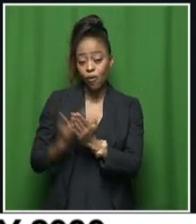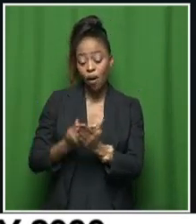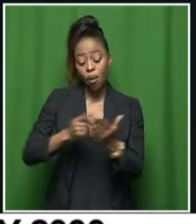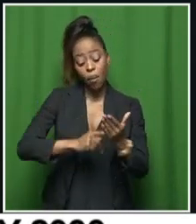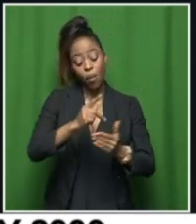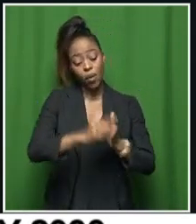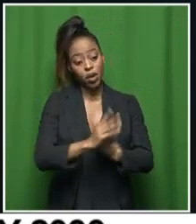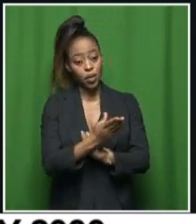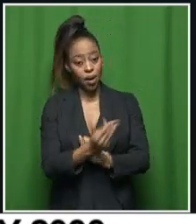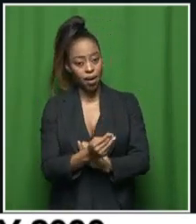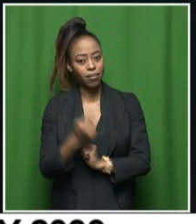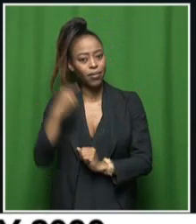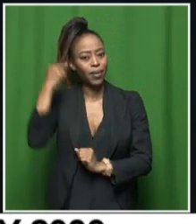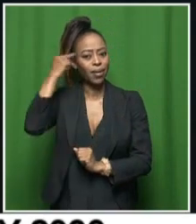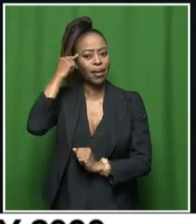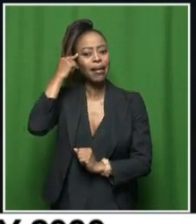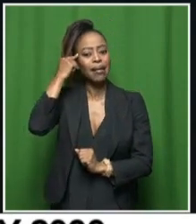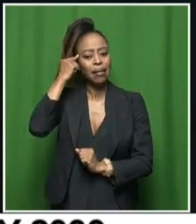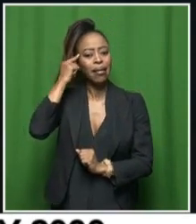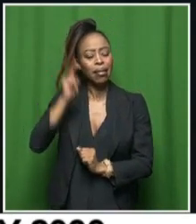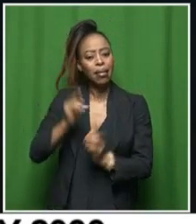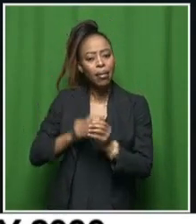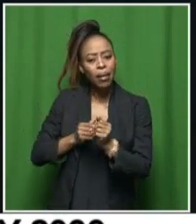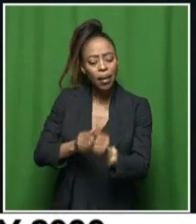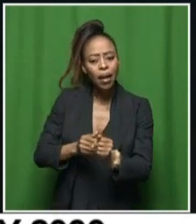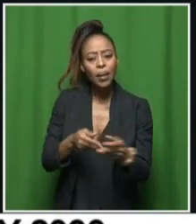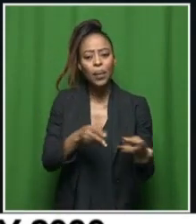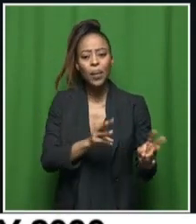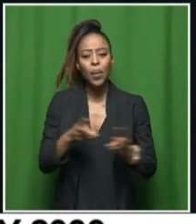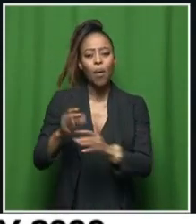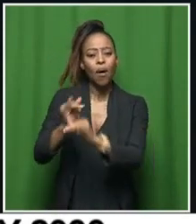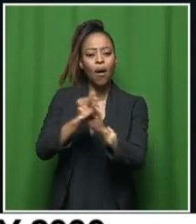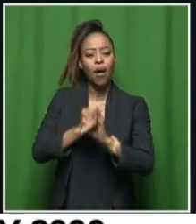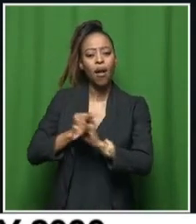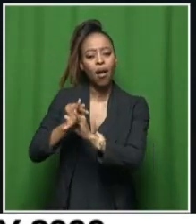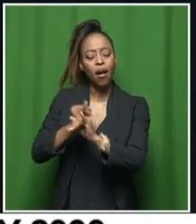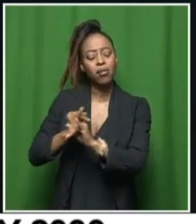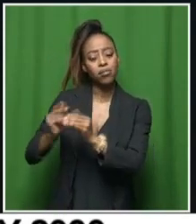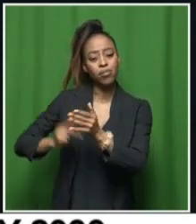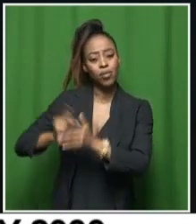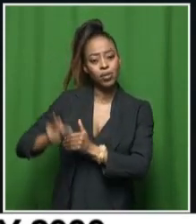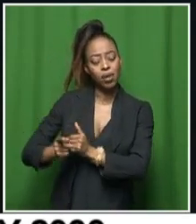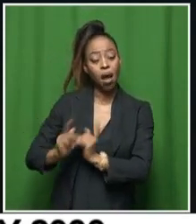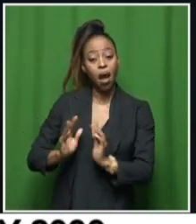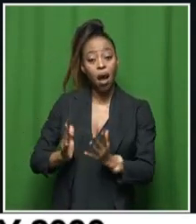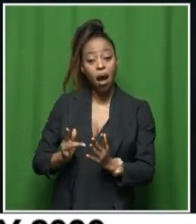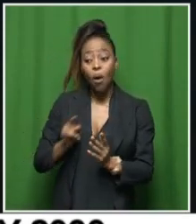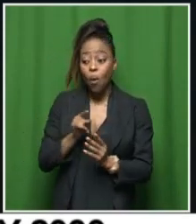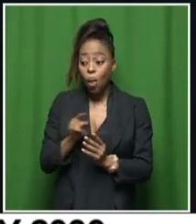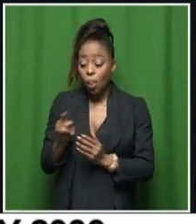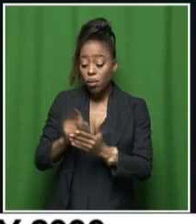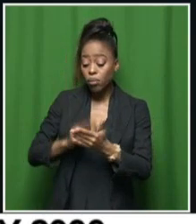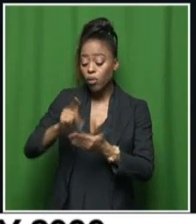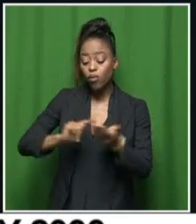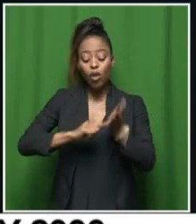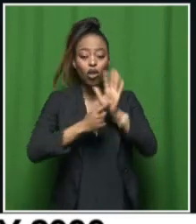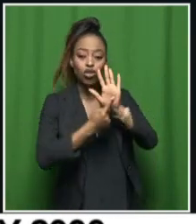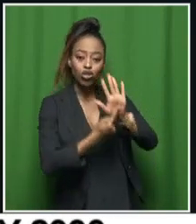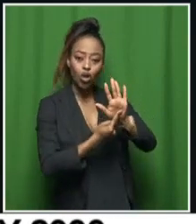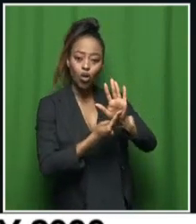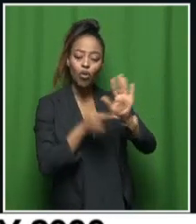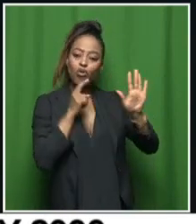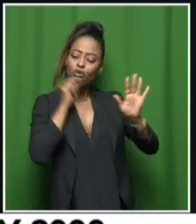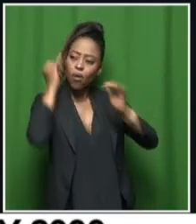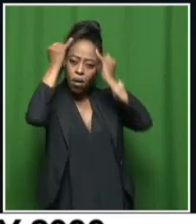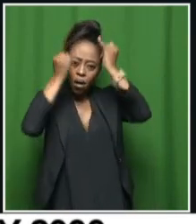that we really do believe are leading the way, industry-first projects that are demonstrating that through